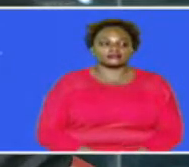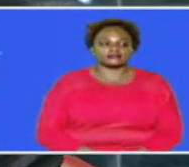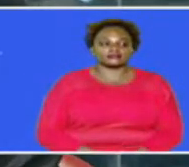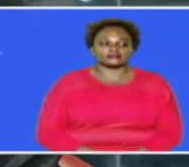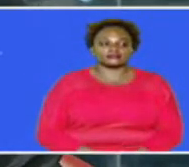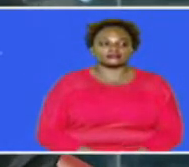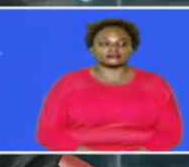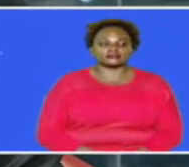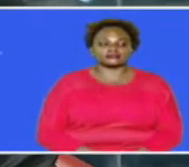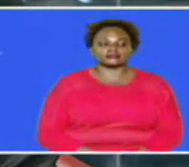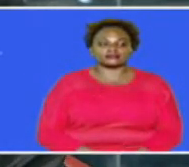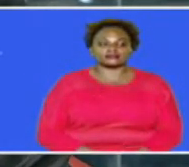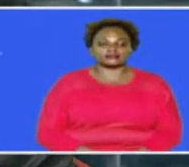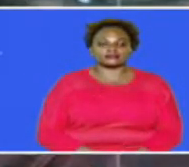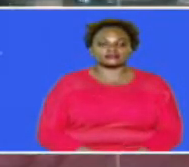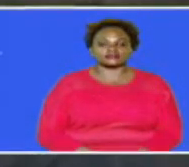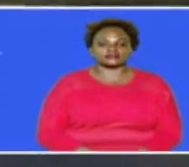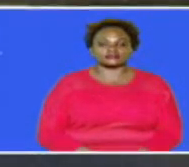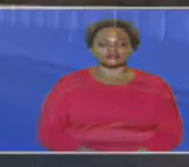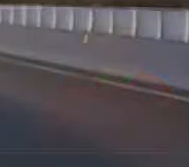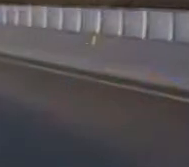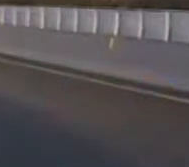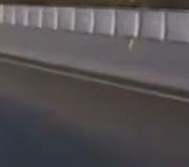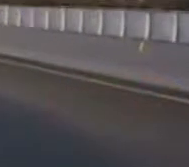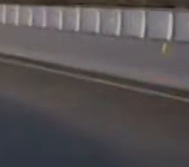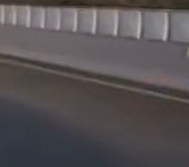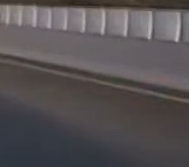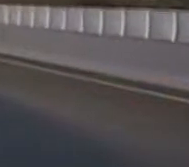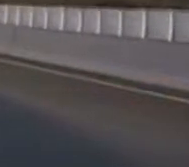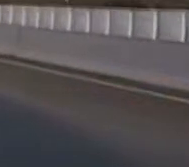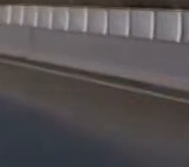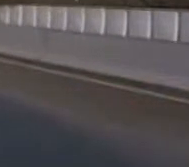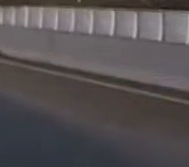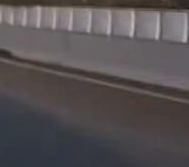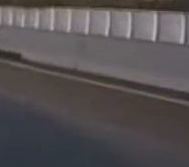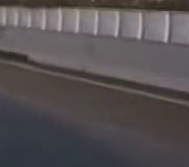Just ahead, we take you through the 27-kilometer multi-billion